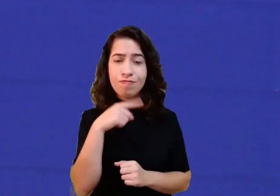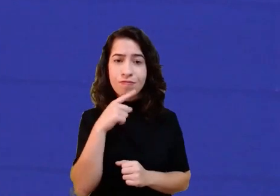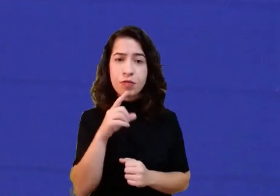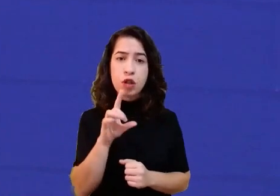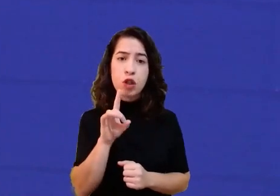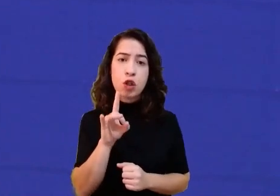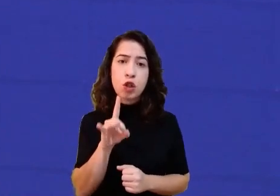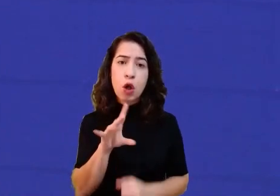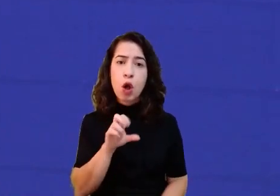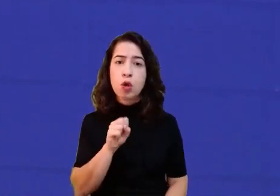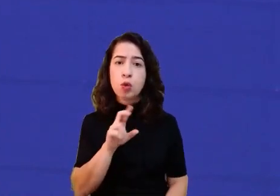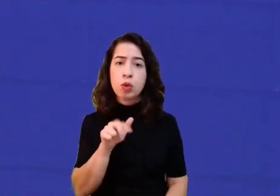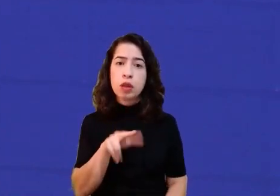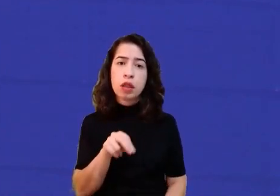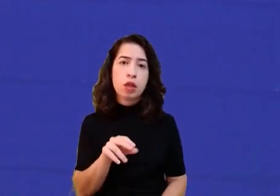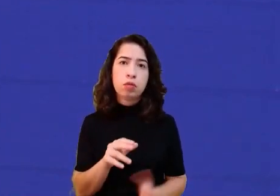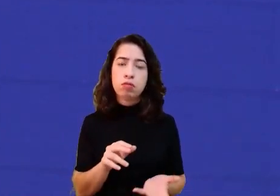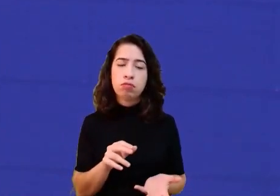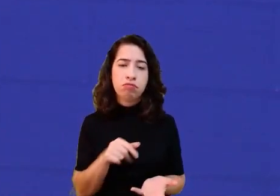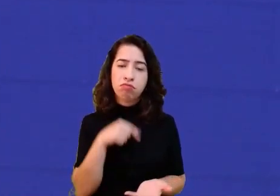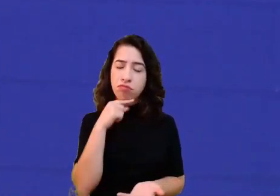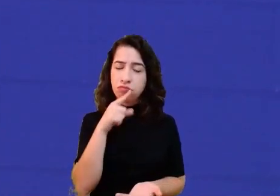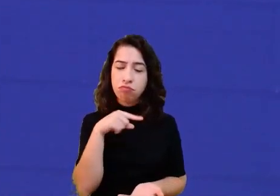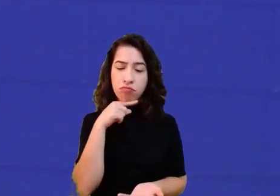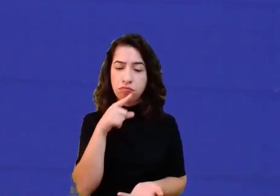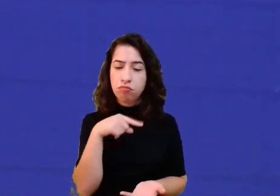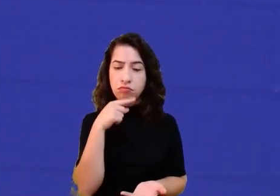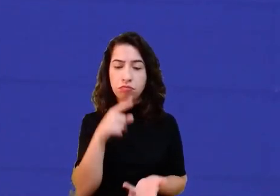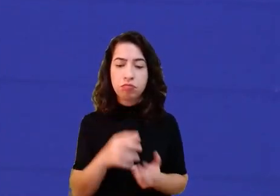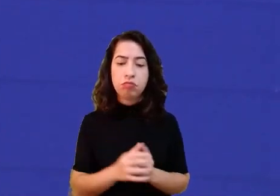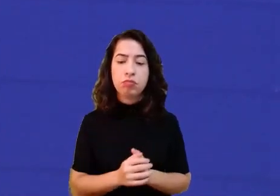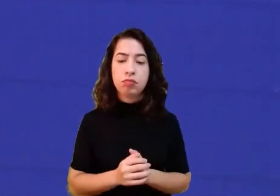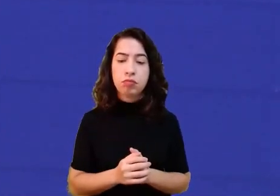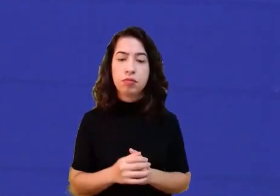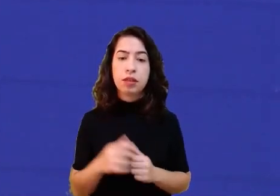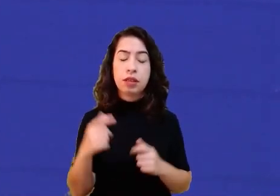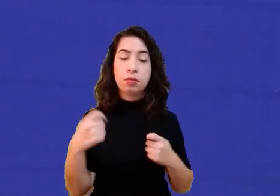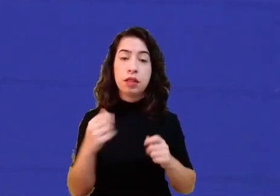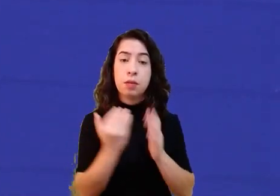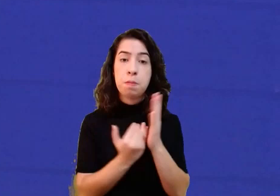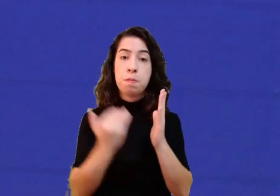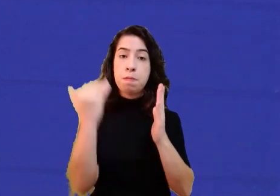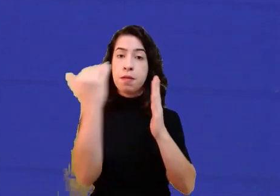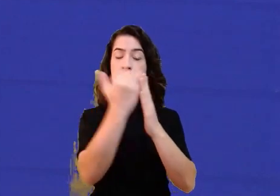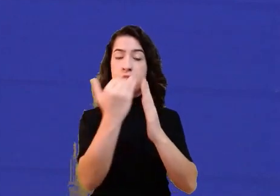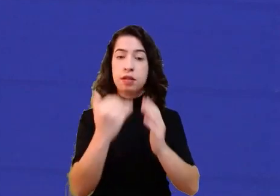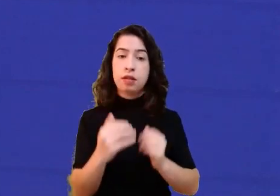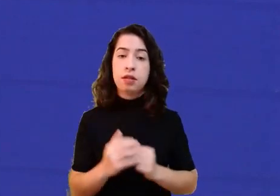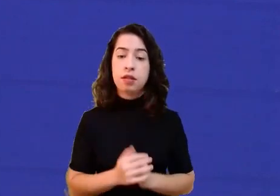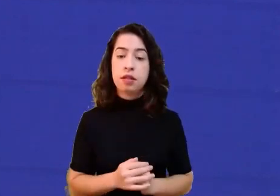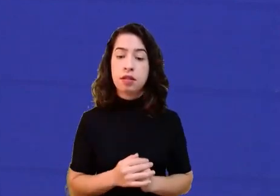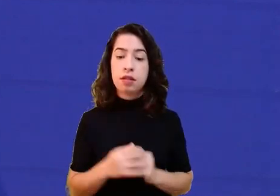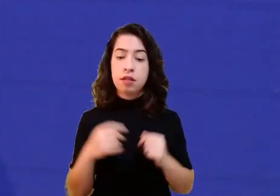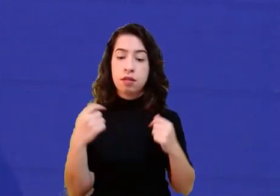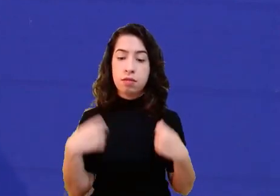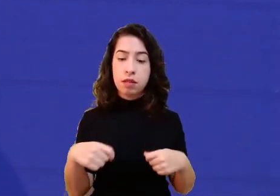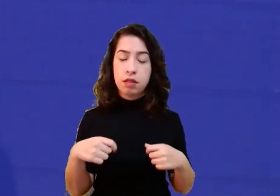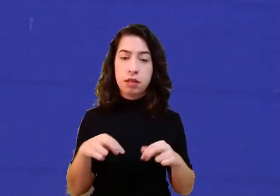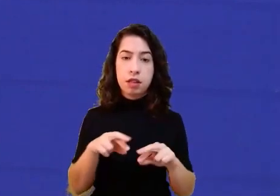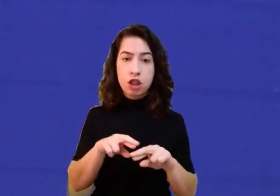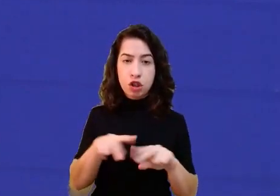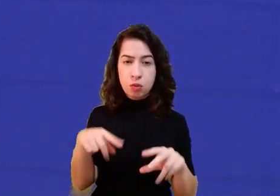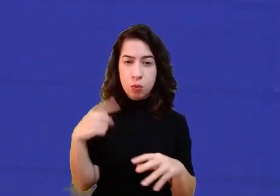just Suzano, forgive me for the just, but that's it. We have to go beyond, and we need